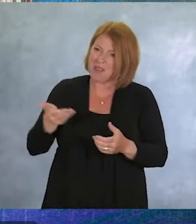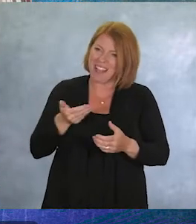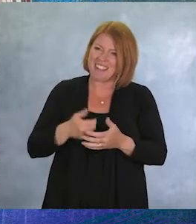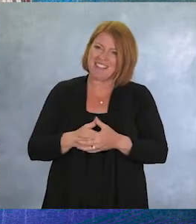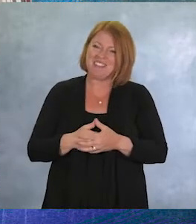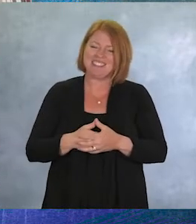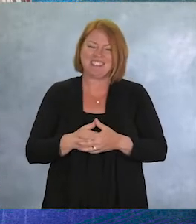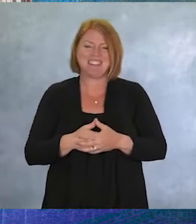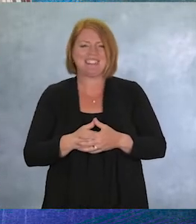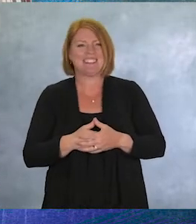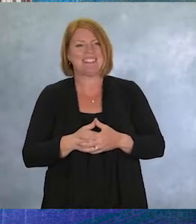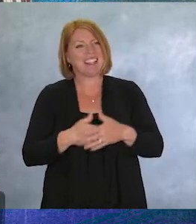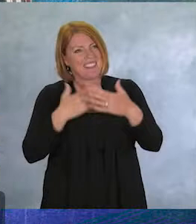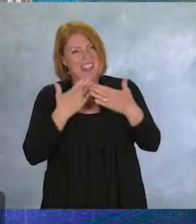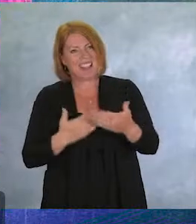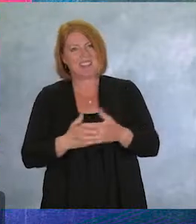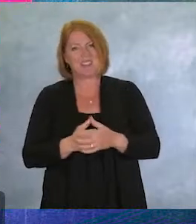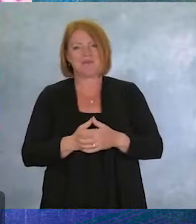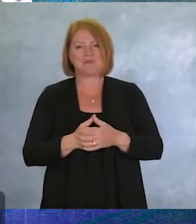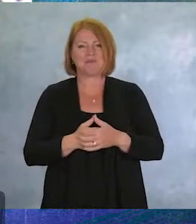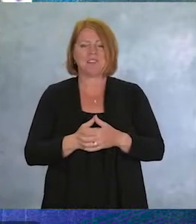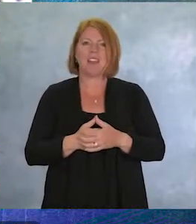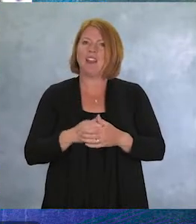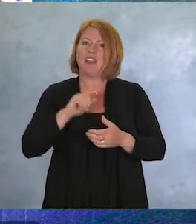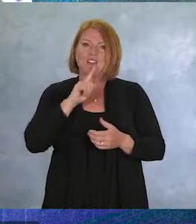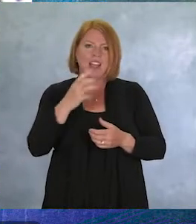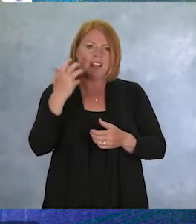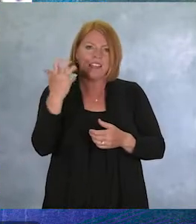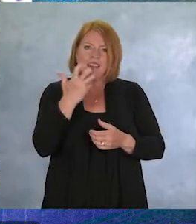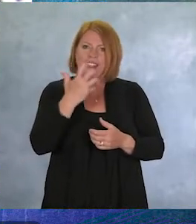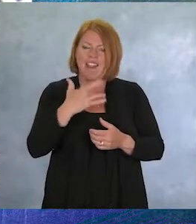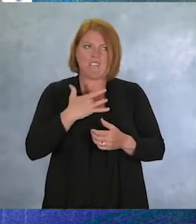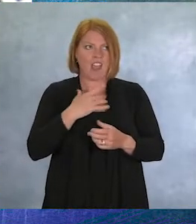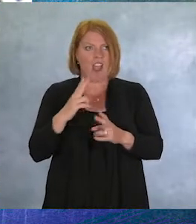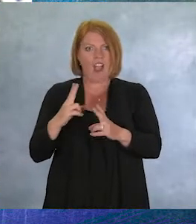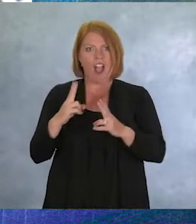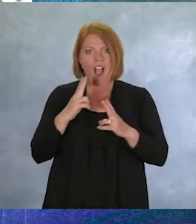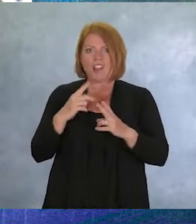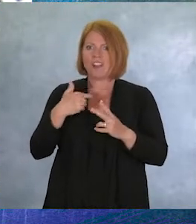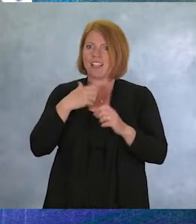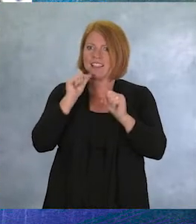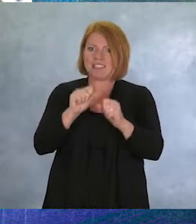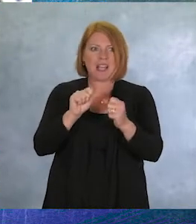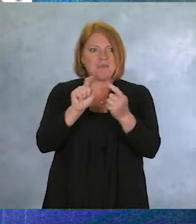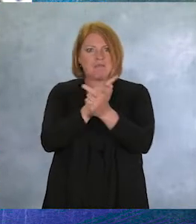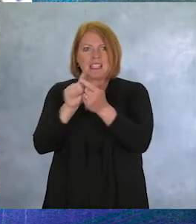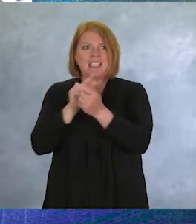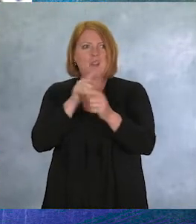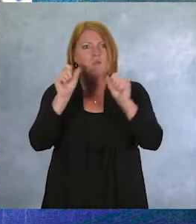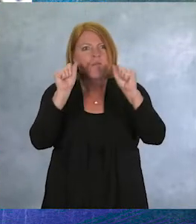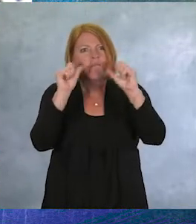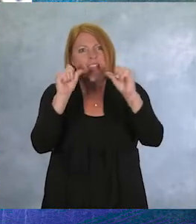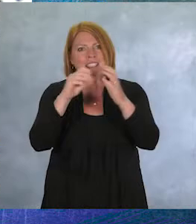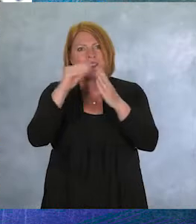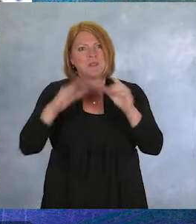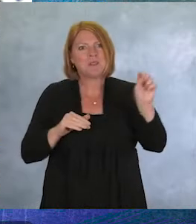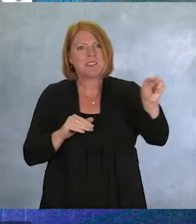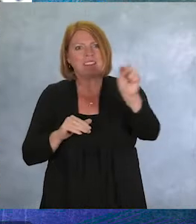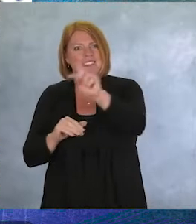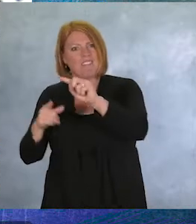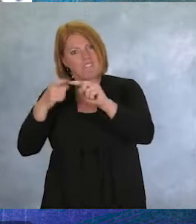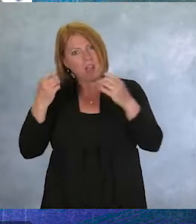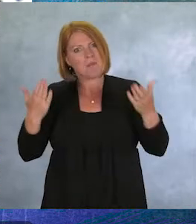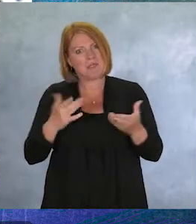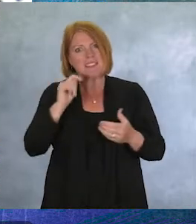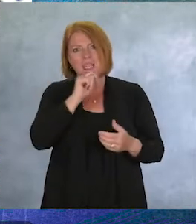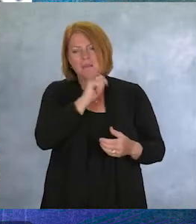You're welcome. Thank you. What an honor it's been to meet so many amazing students here in Tempe. A special